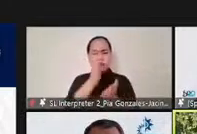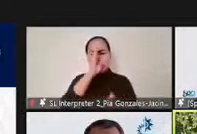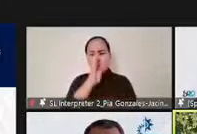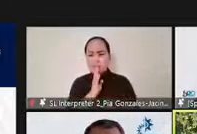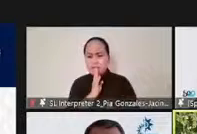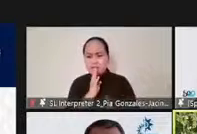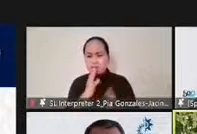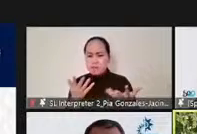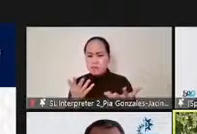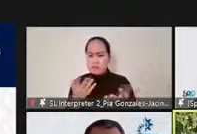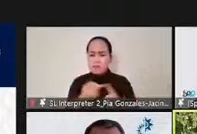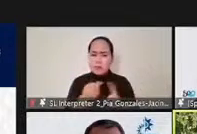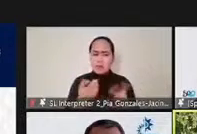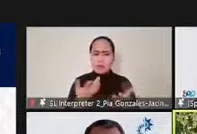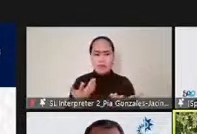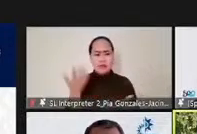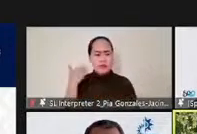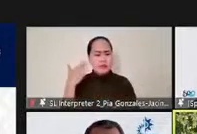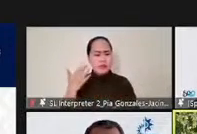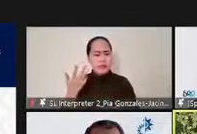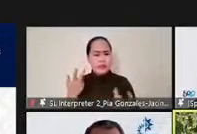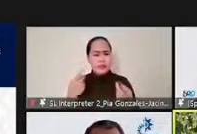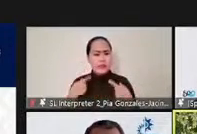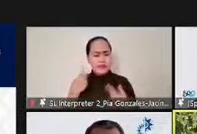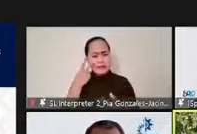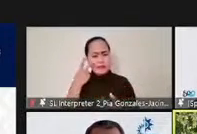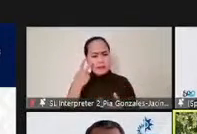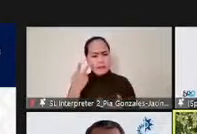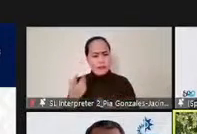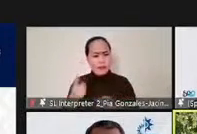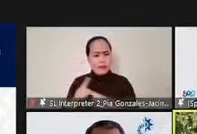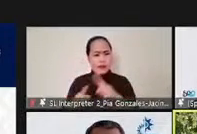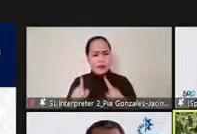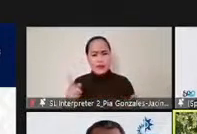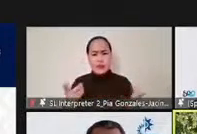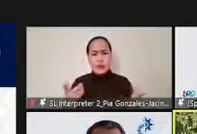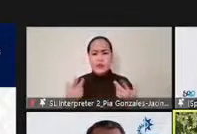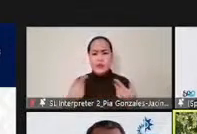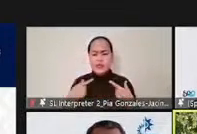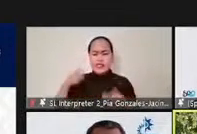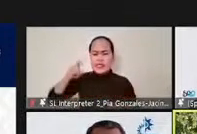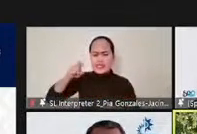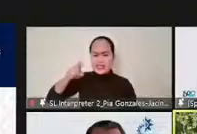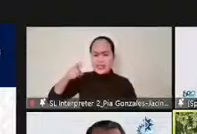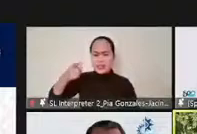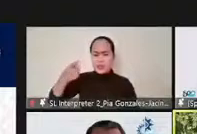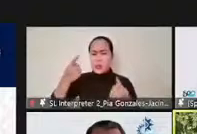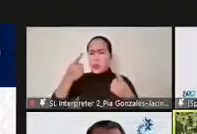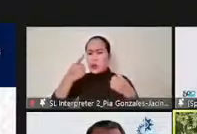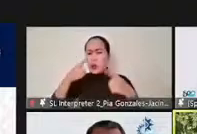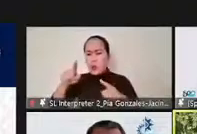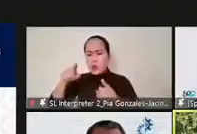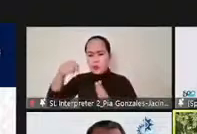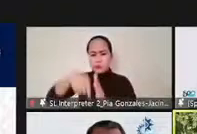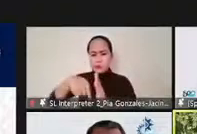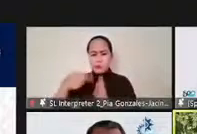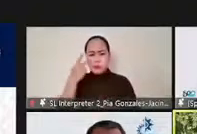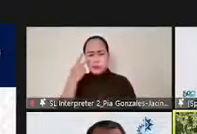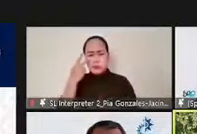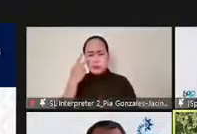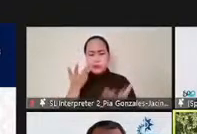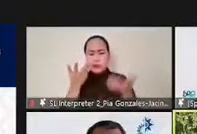have been capable, and Frank Godio's rigs would be capable. We need to go down and do some pretty